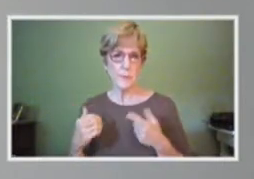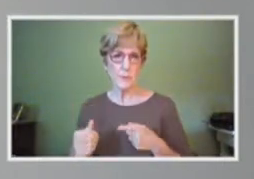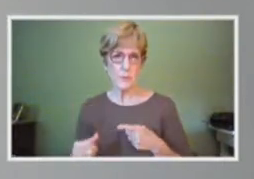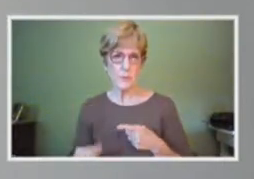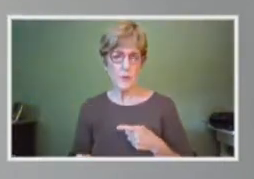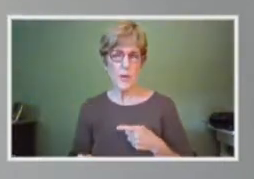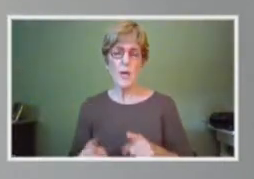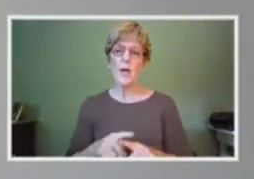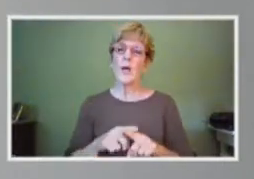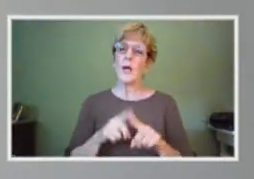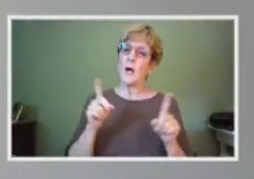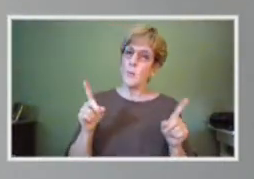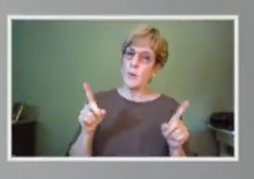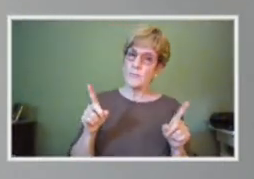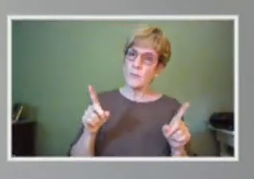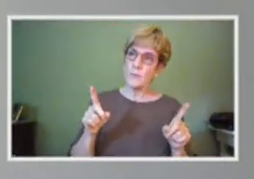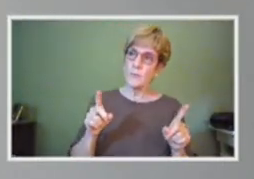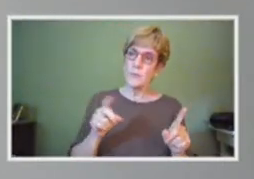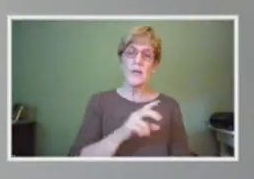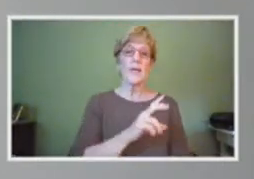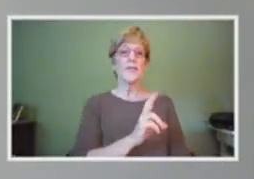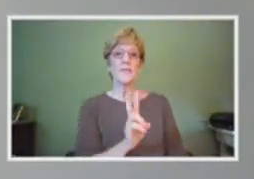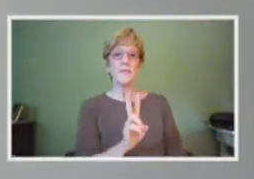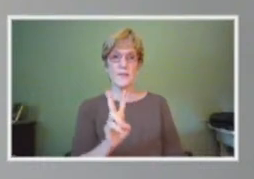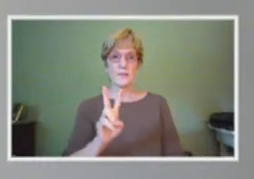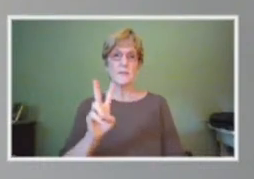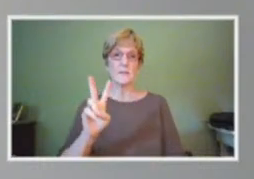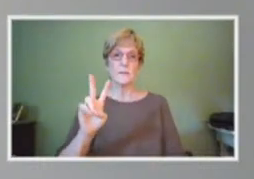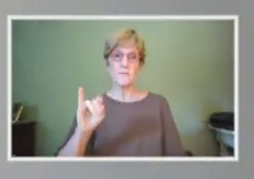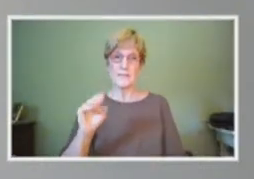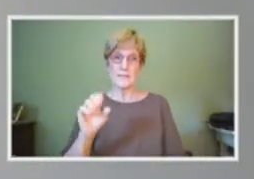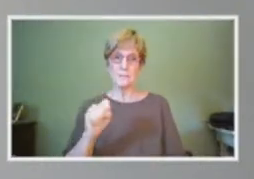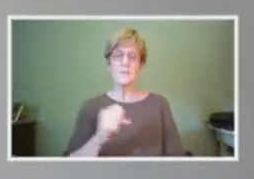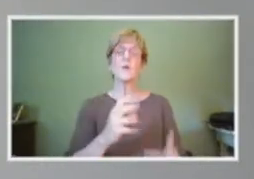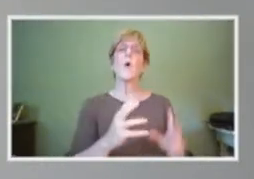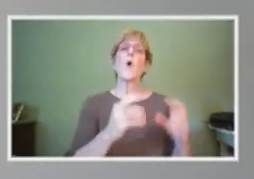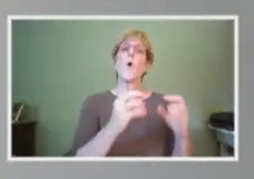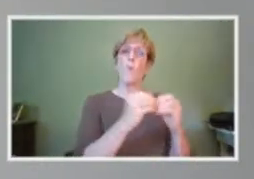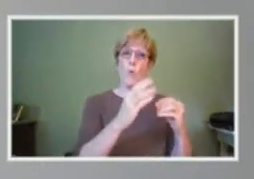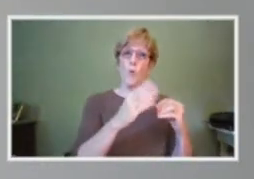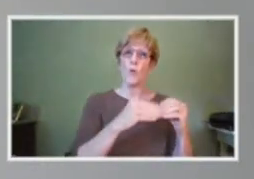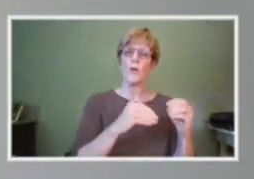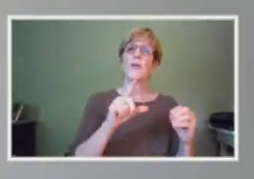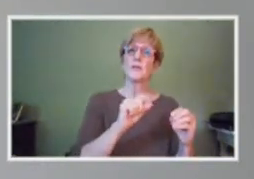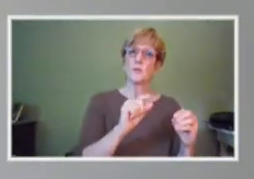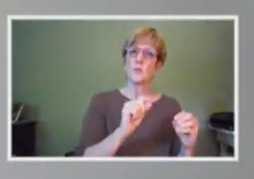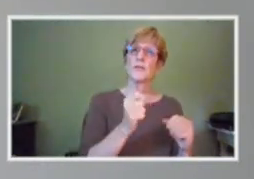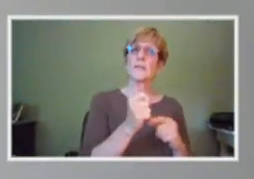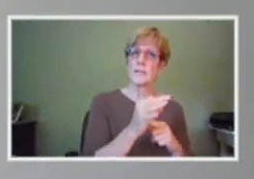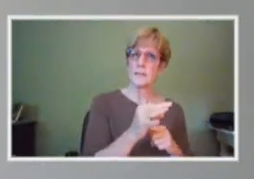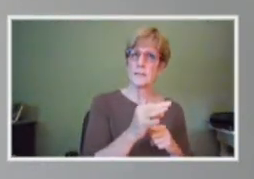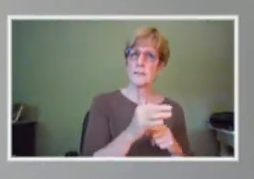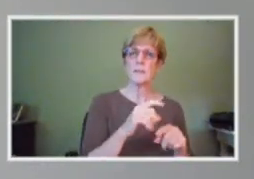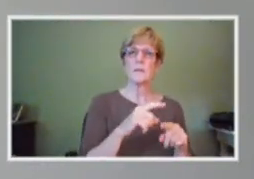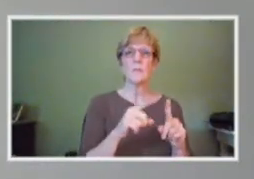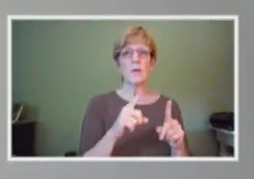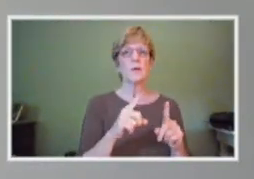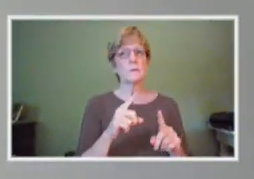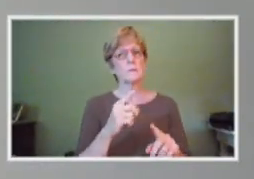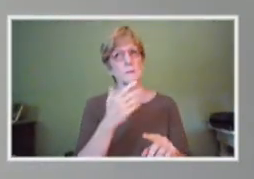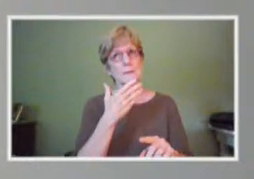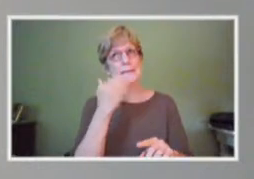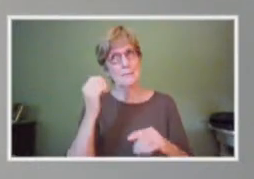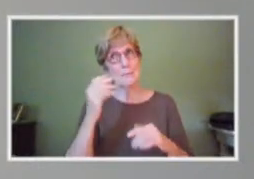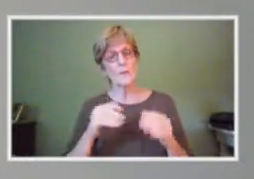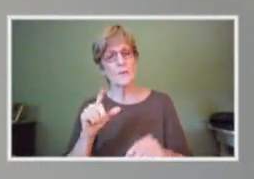However, the victims of violent crime, we're a little bit higher than we were in 2019, but we are doing better than we were in 2020